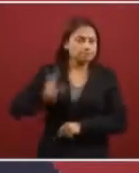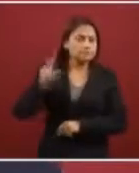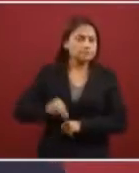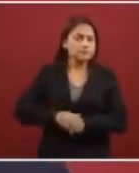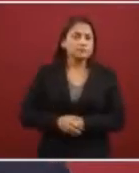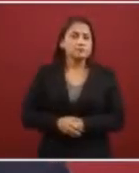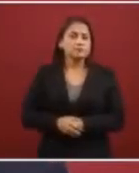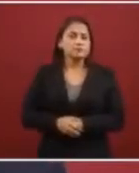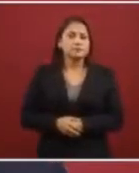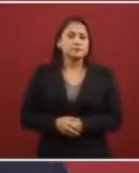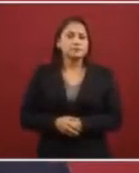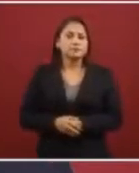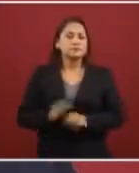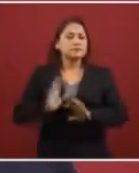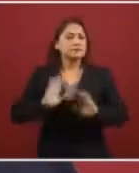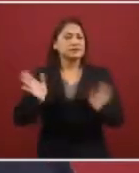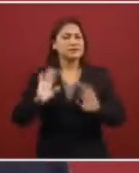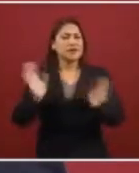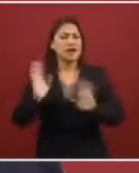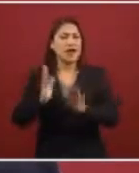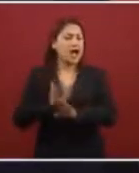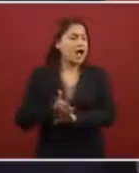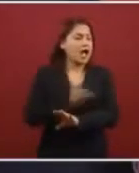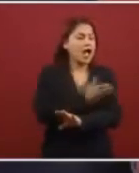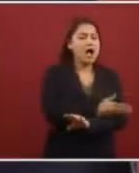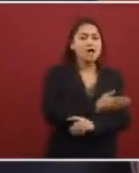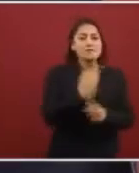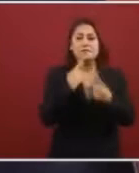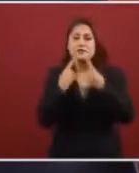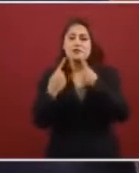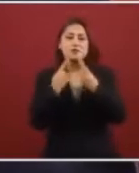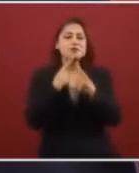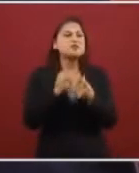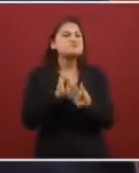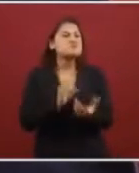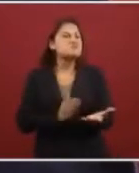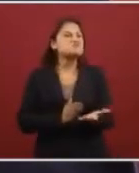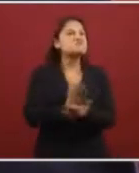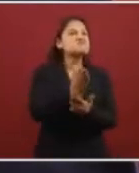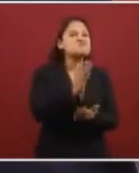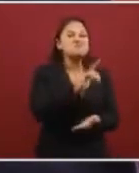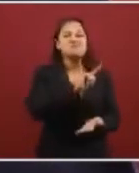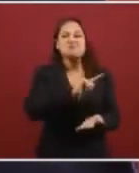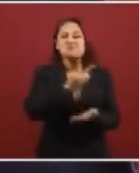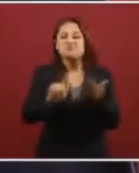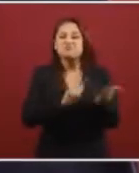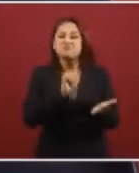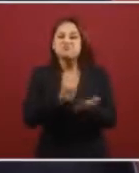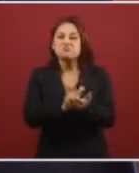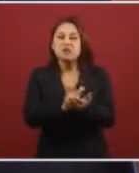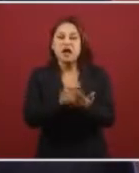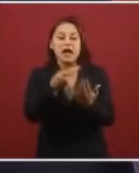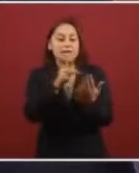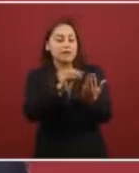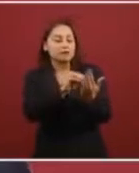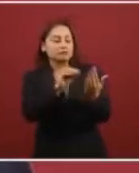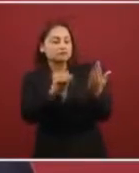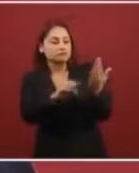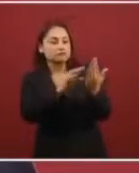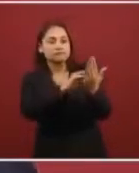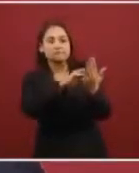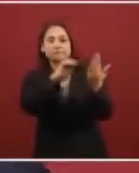como era antes. As it used to sí be pasa. Before. Yes, they would pass it. Pero quita but esto. You had to take this